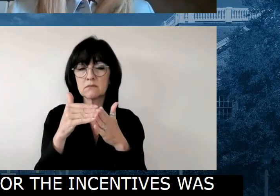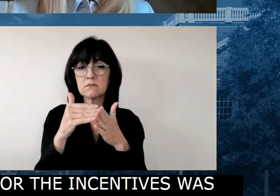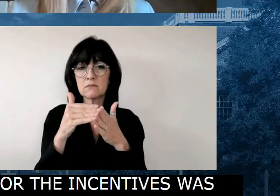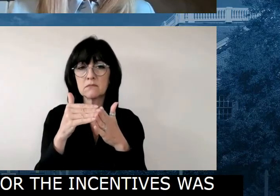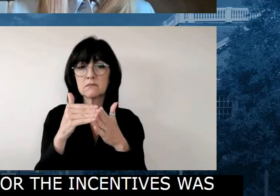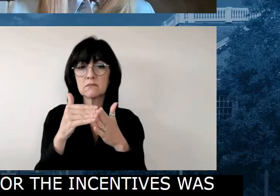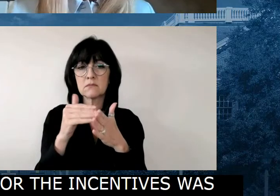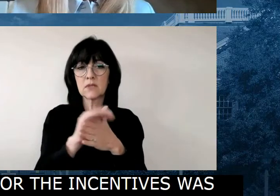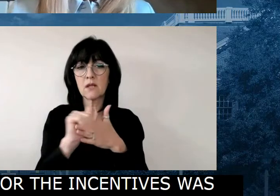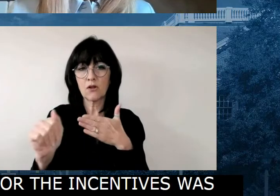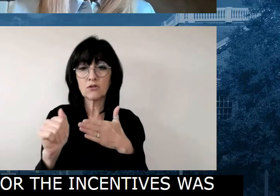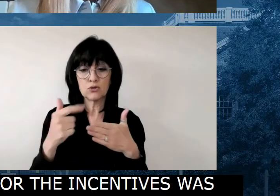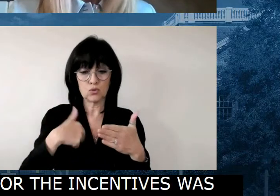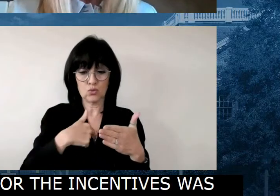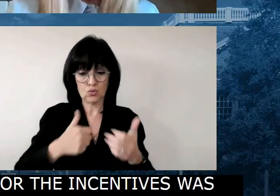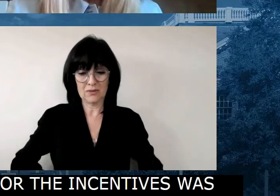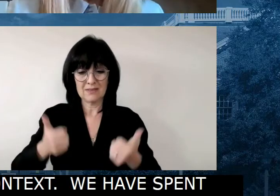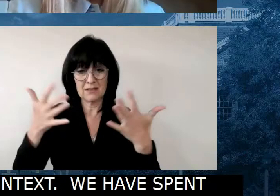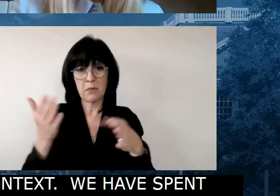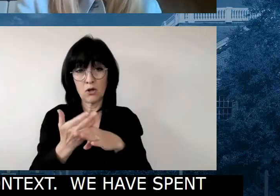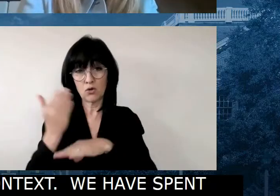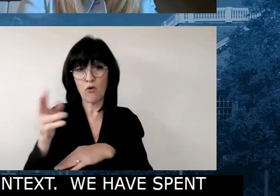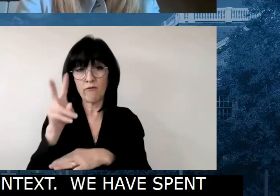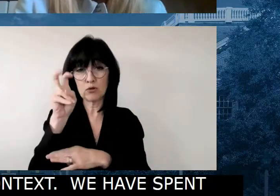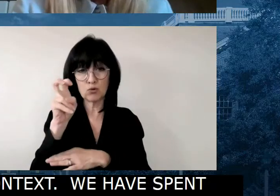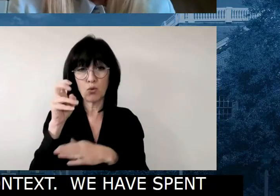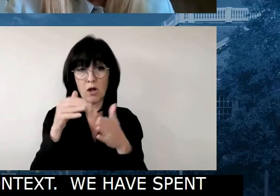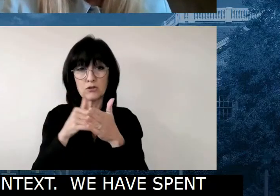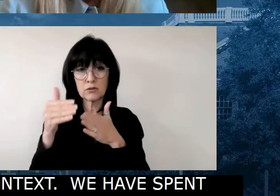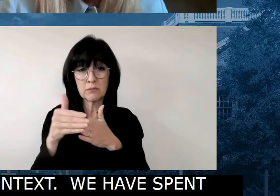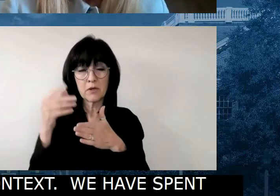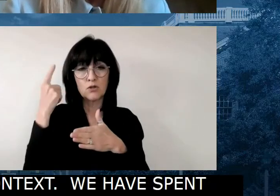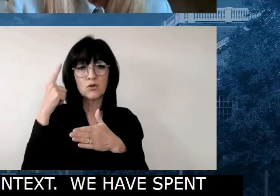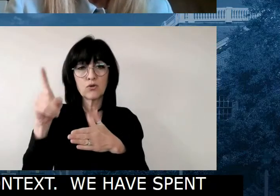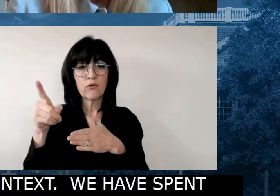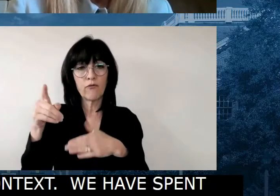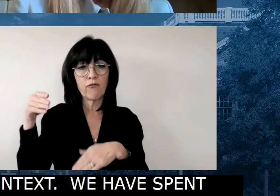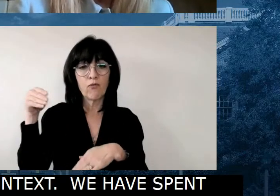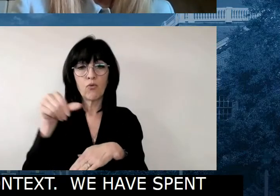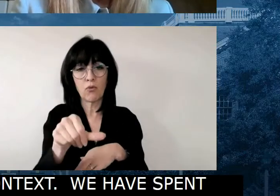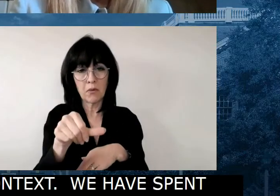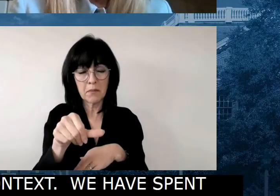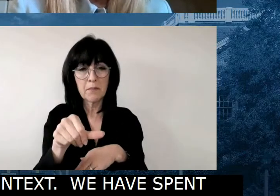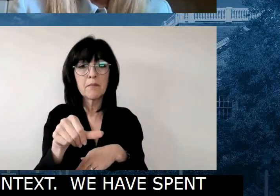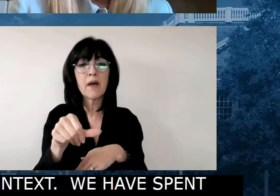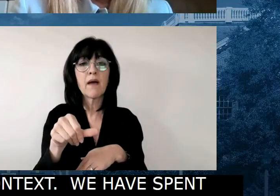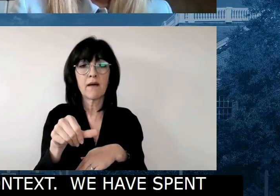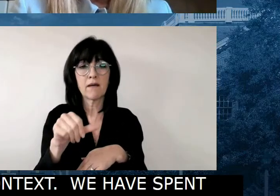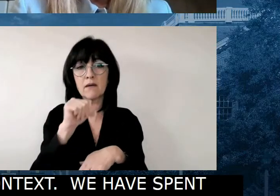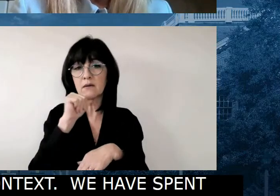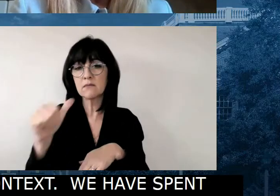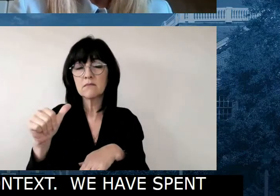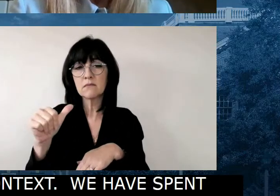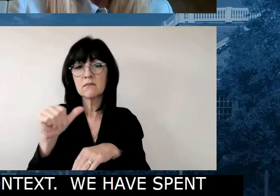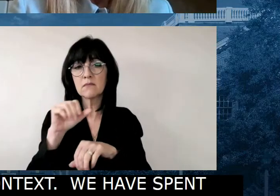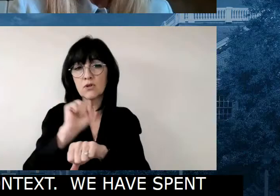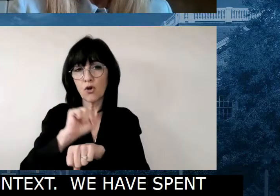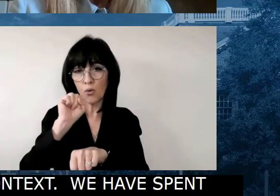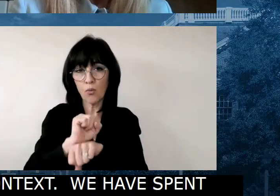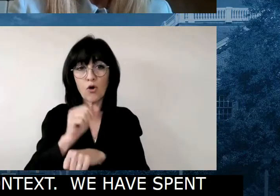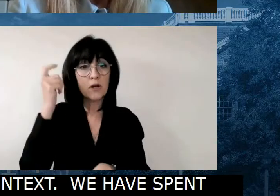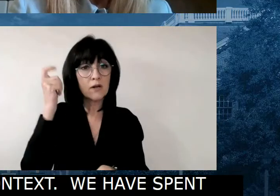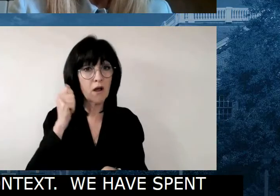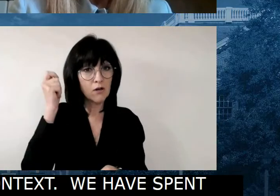over $200 million for replenishing the unemployment insurance fund, over $125